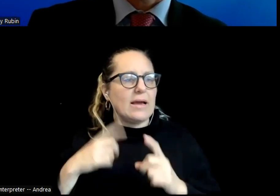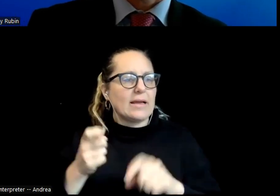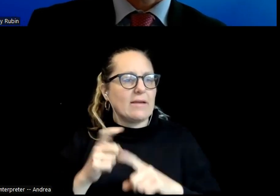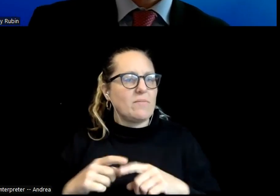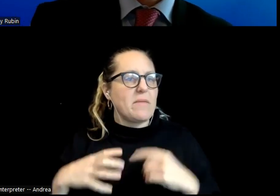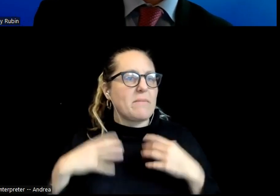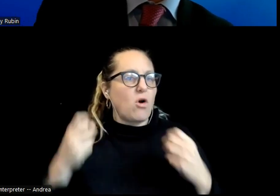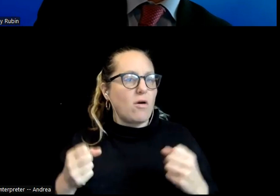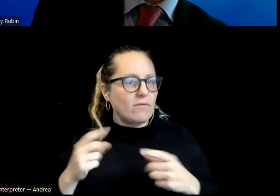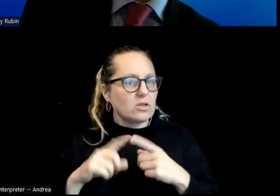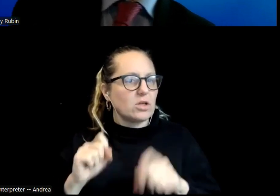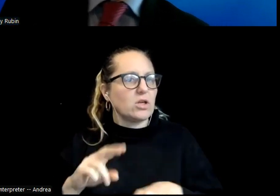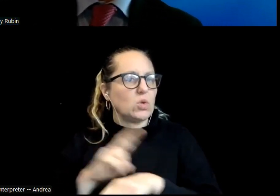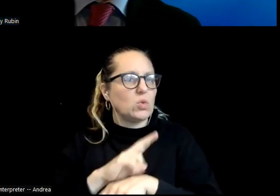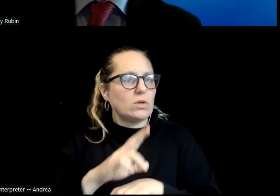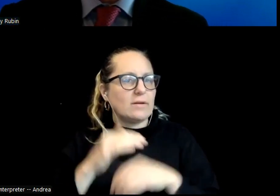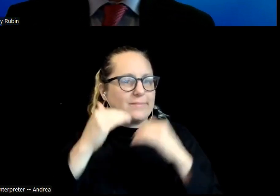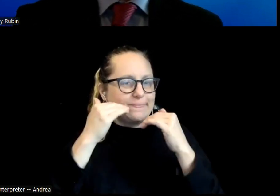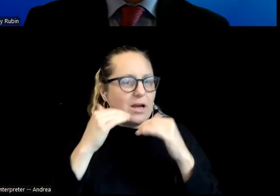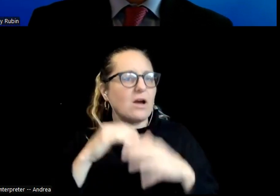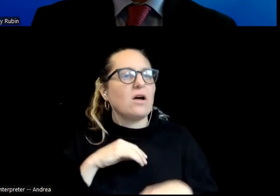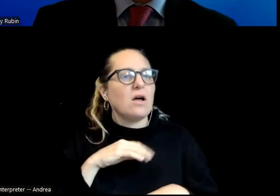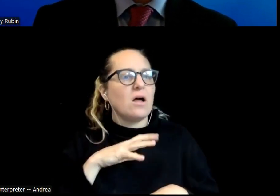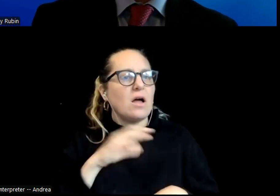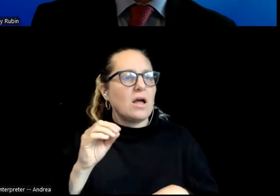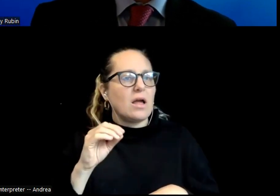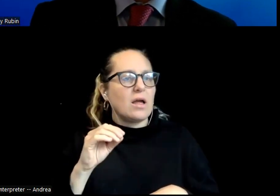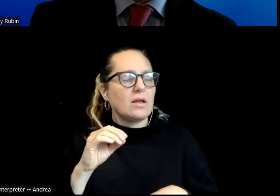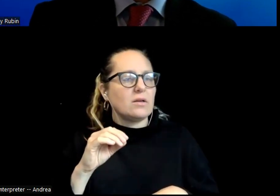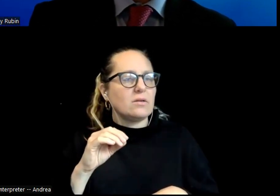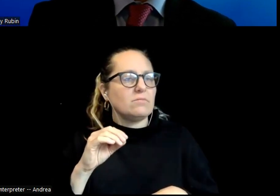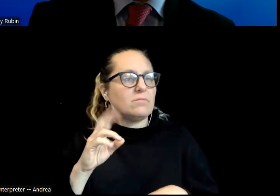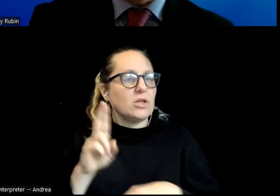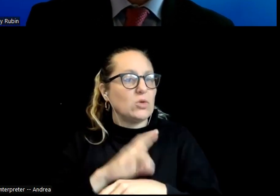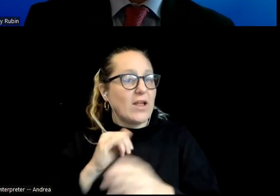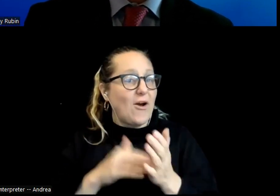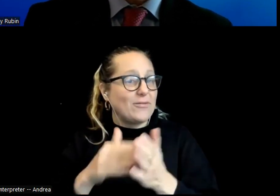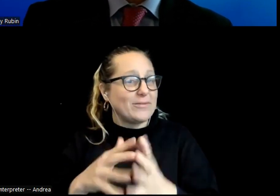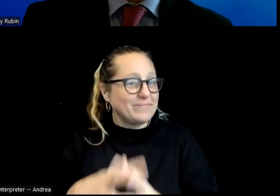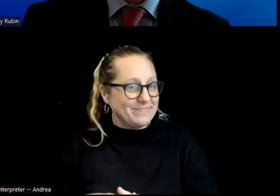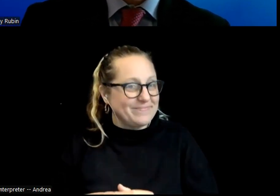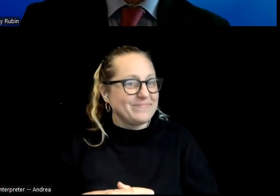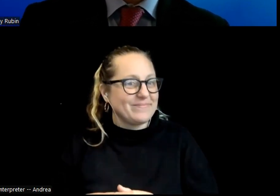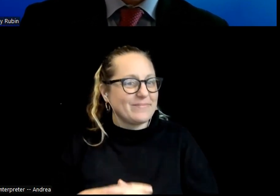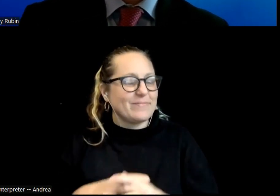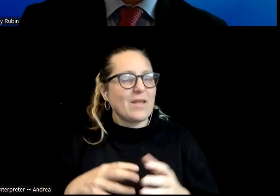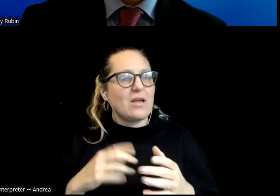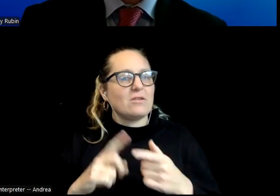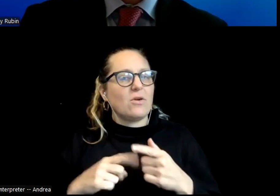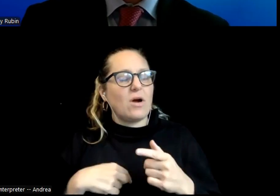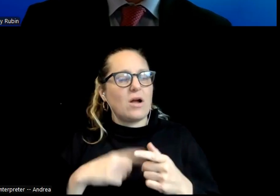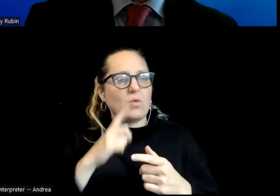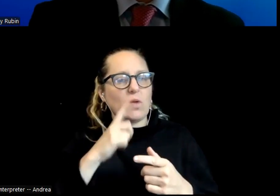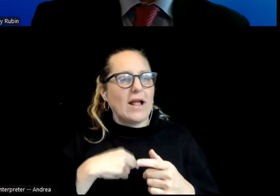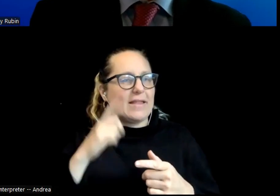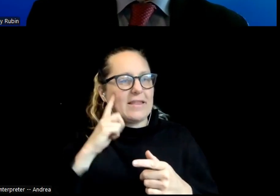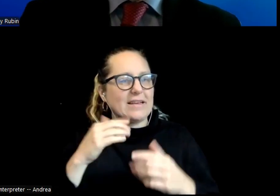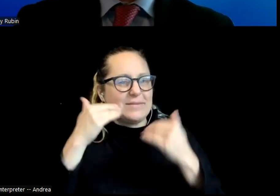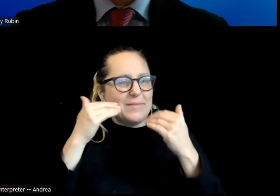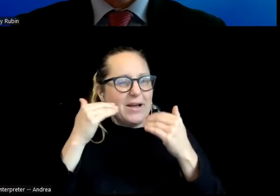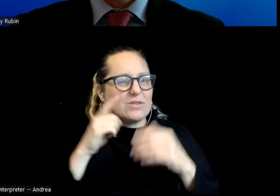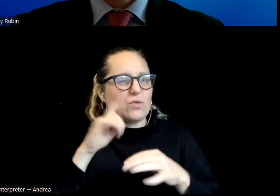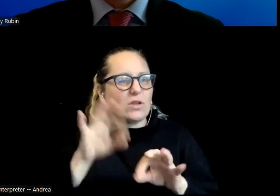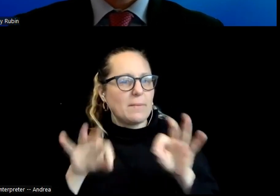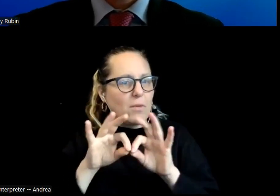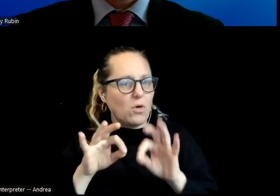confidence that they can use their smile and use it often. I just think smiles are so